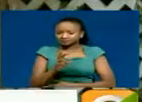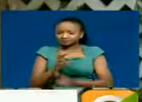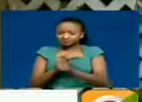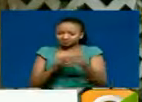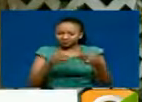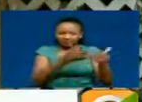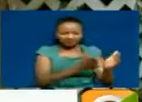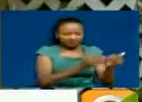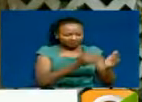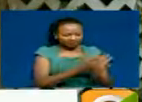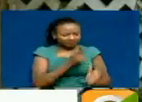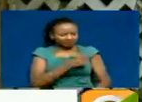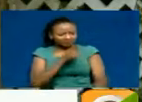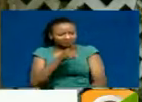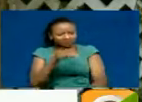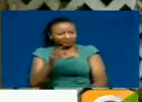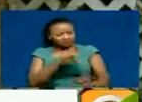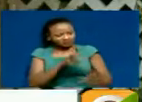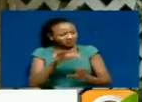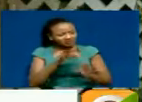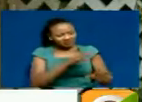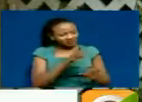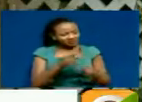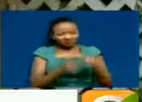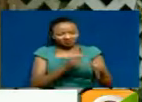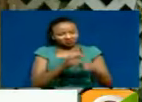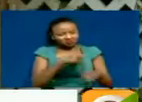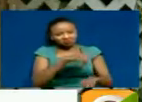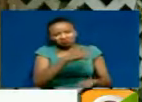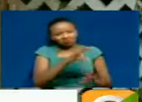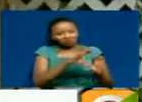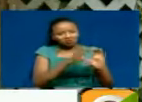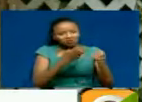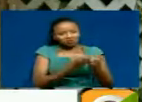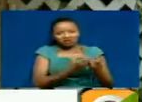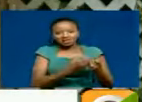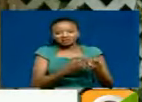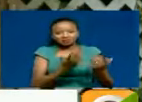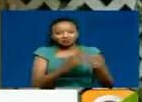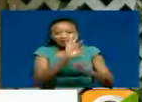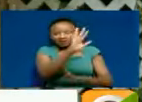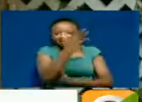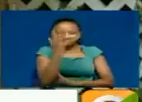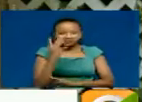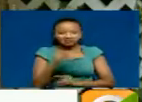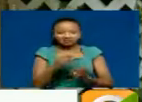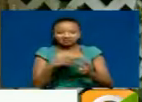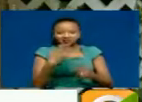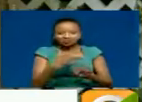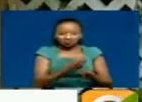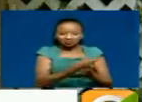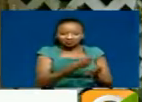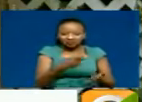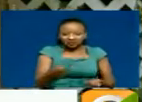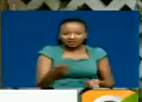and friends, what they were going through, of course, they were still going to classes under this under a tree, you know. They had to write on their